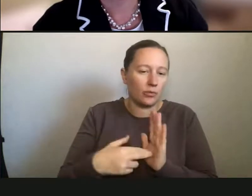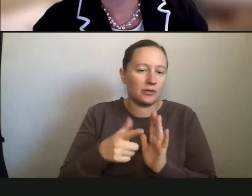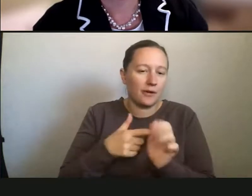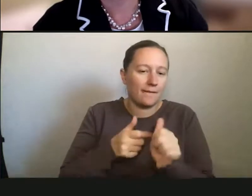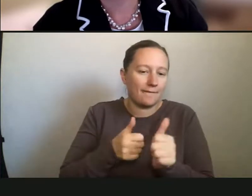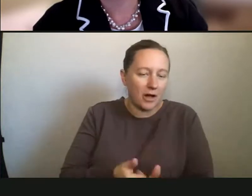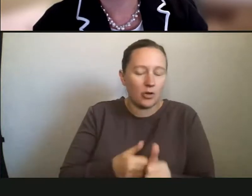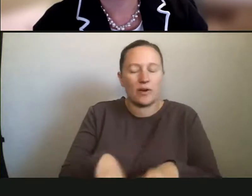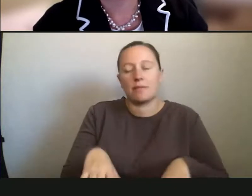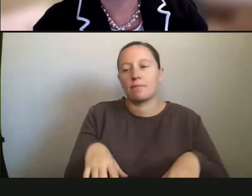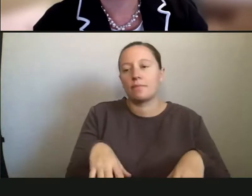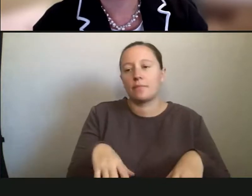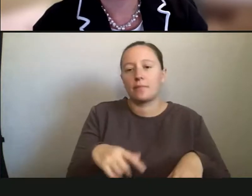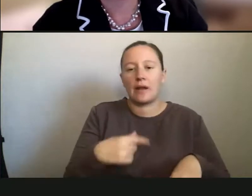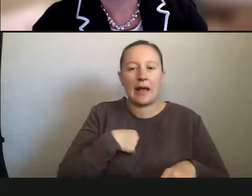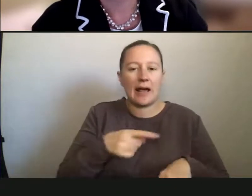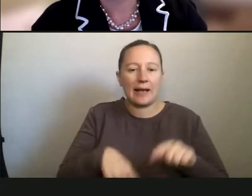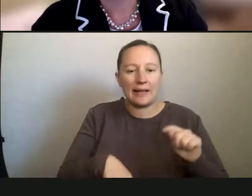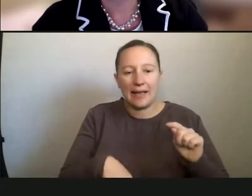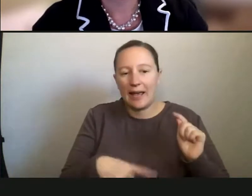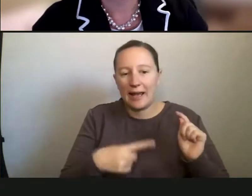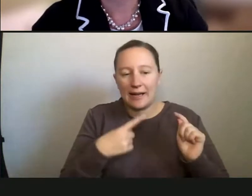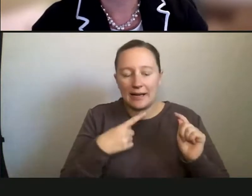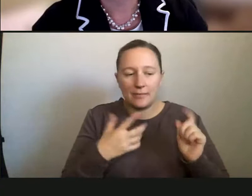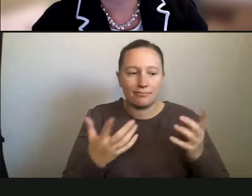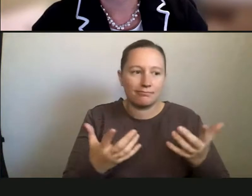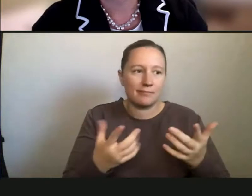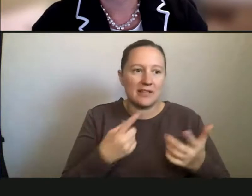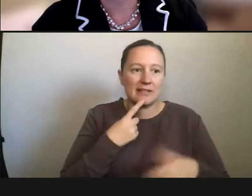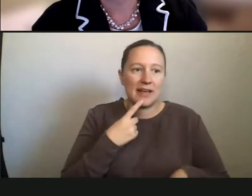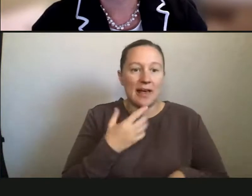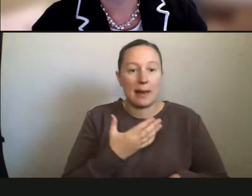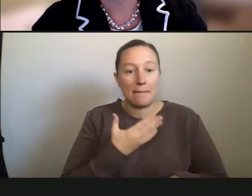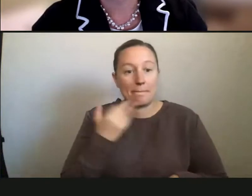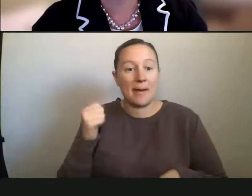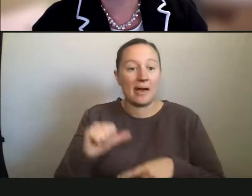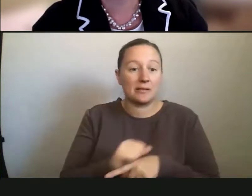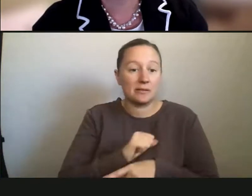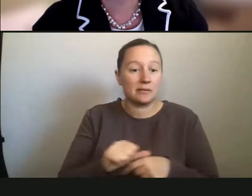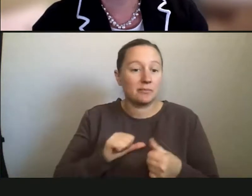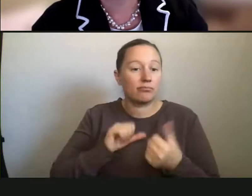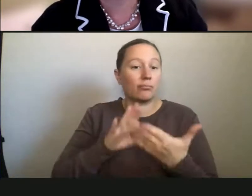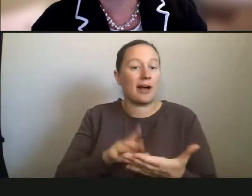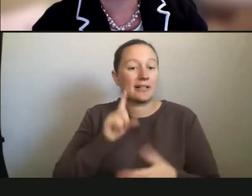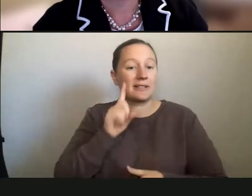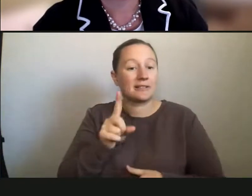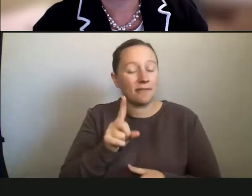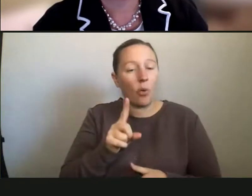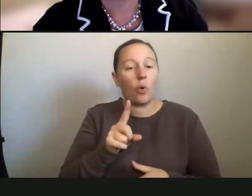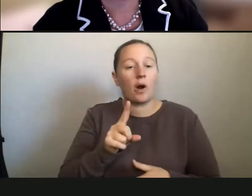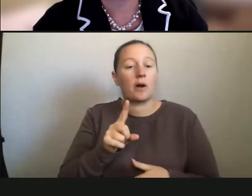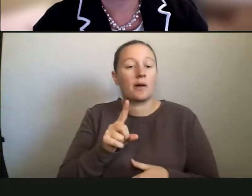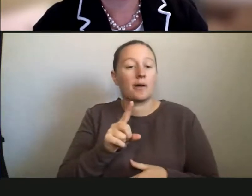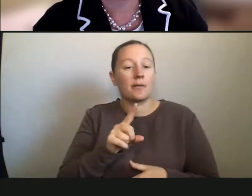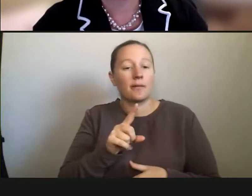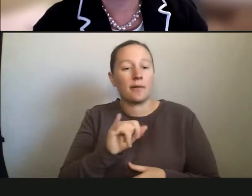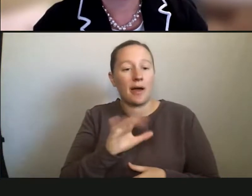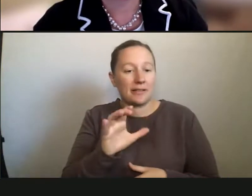So I can't really speak to a best practice for the institutions, but it would